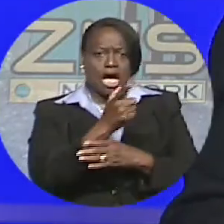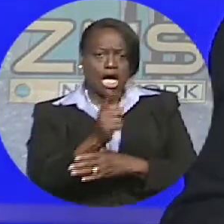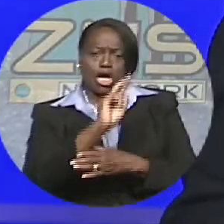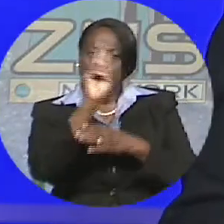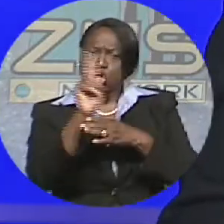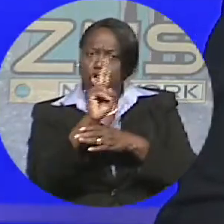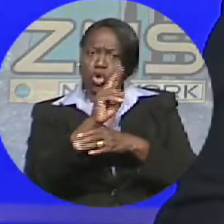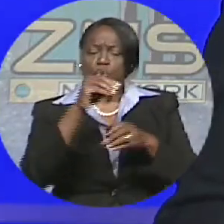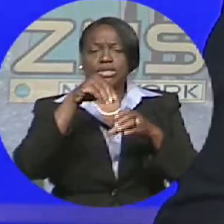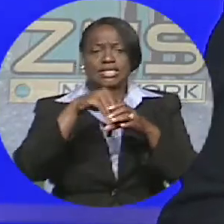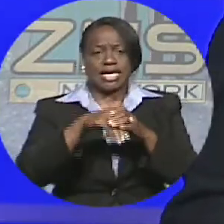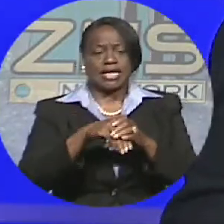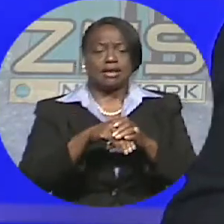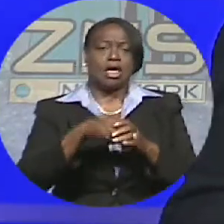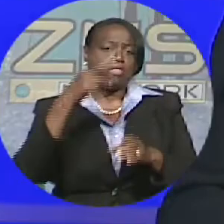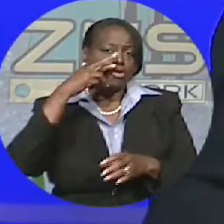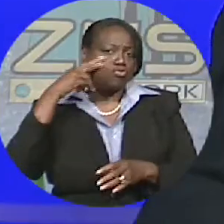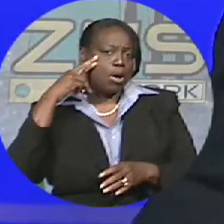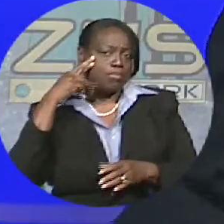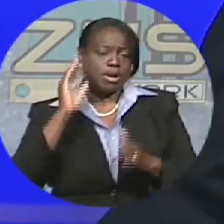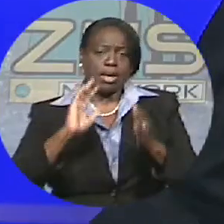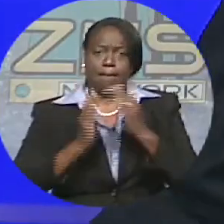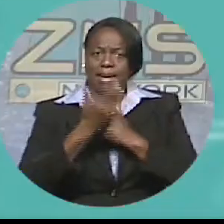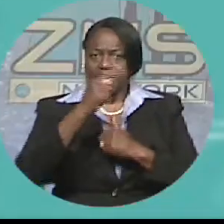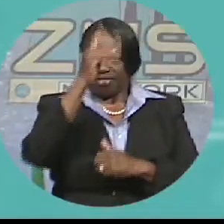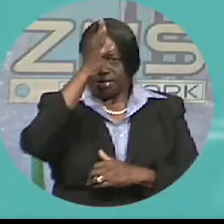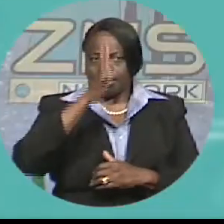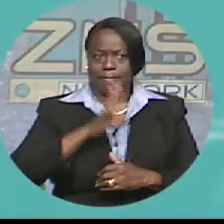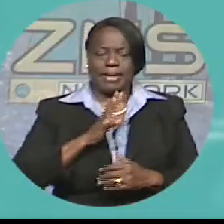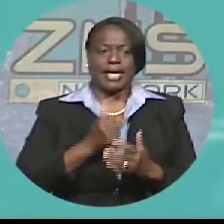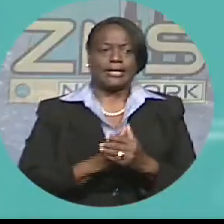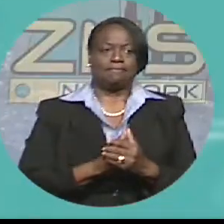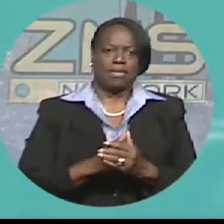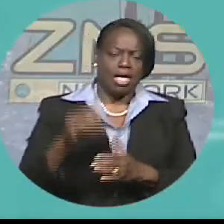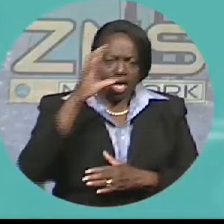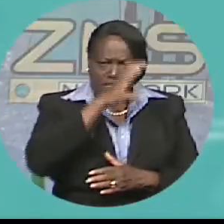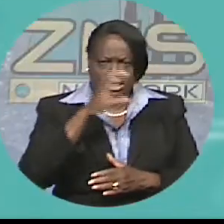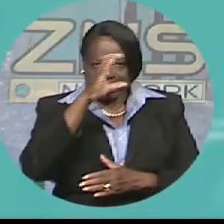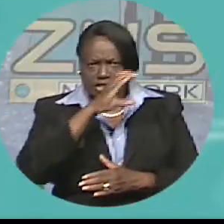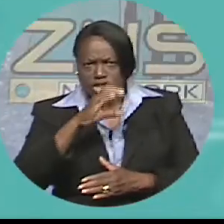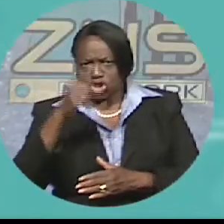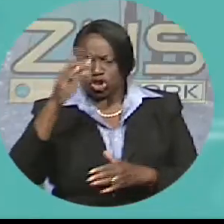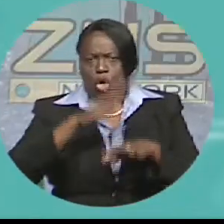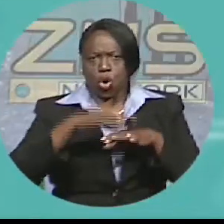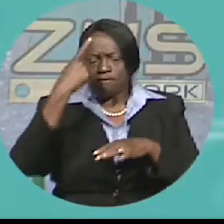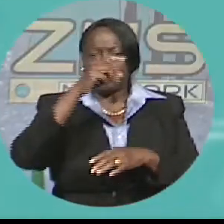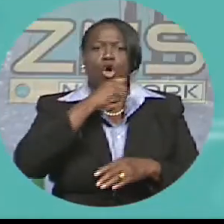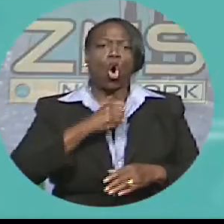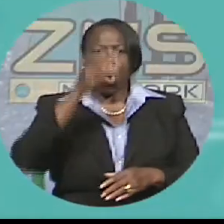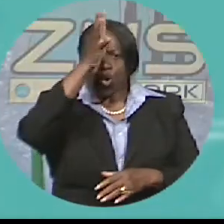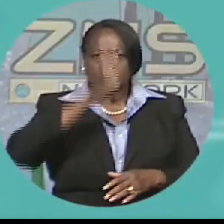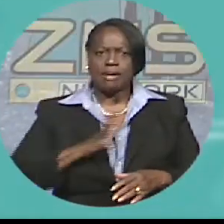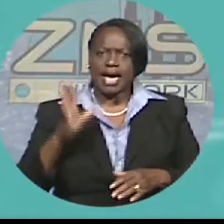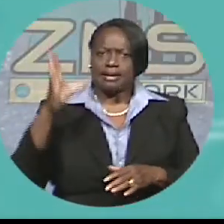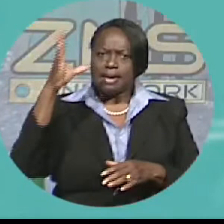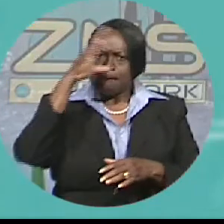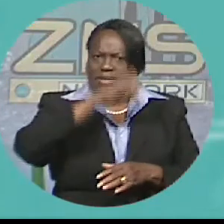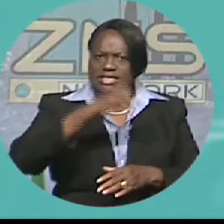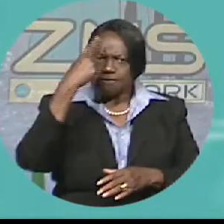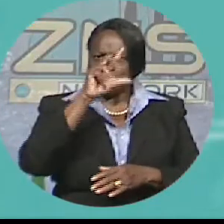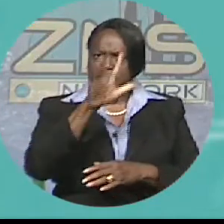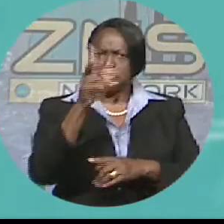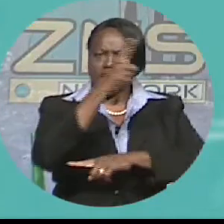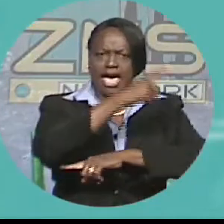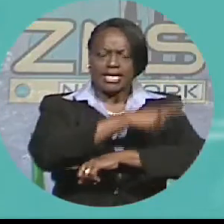used in the armed robbery by the suspect. Well, the search is still on for an elderly man who's been missing for 3 days